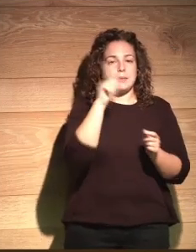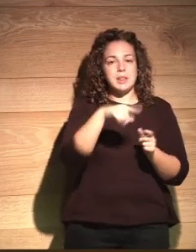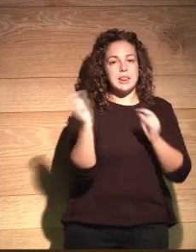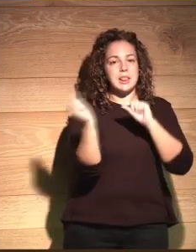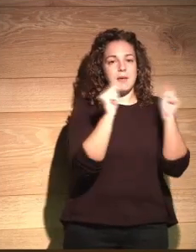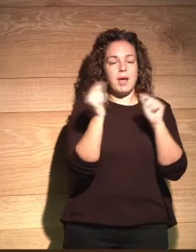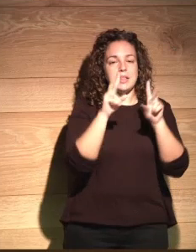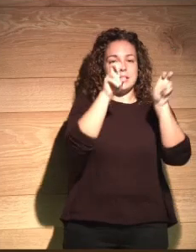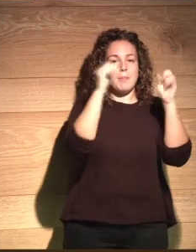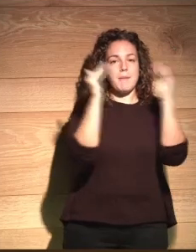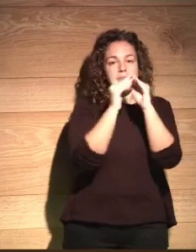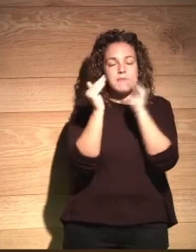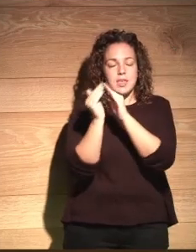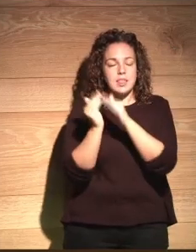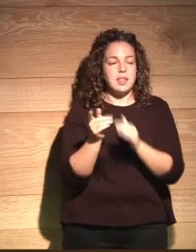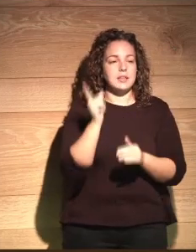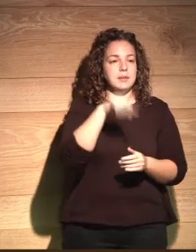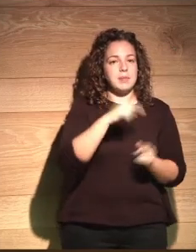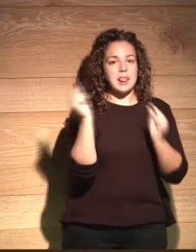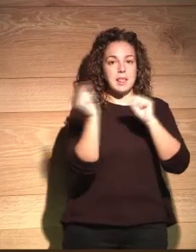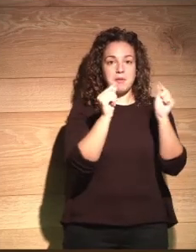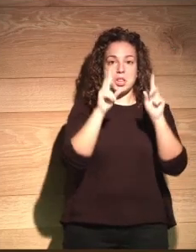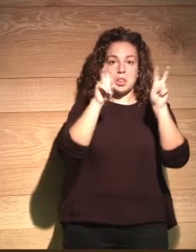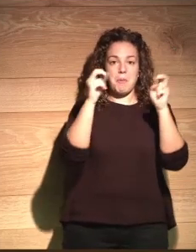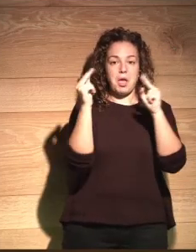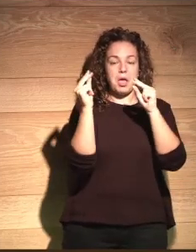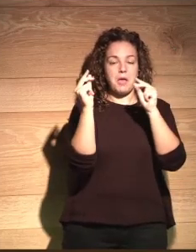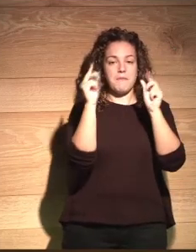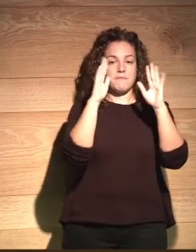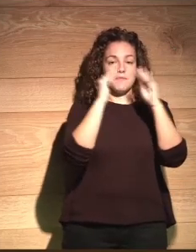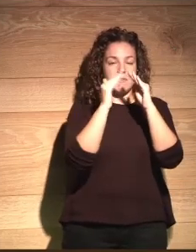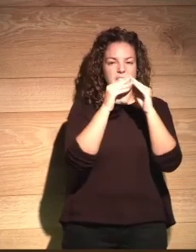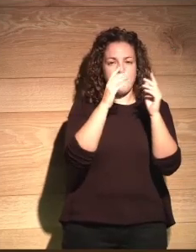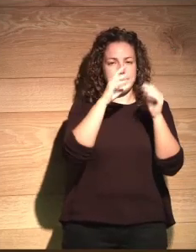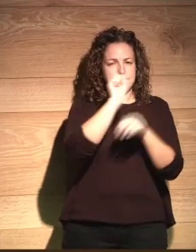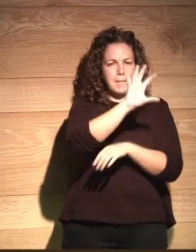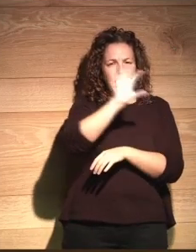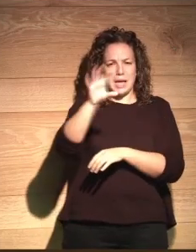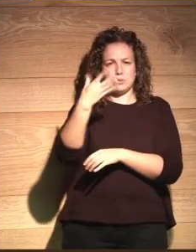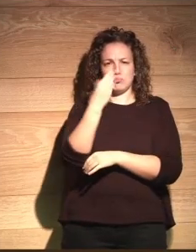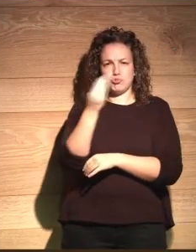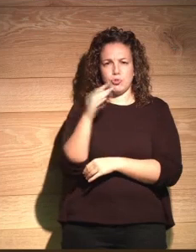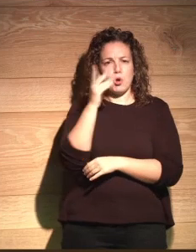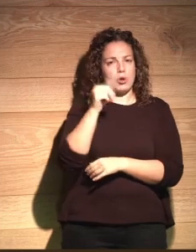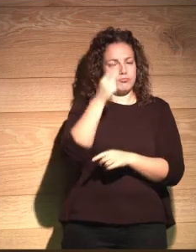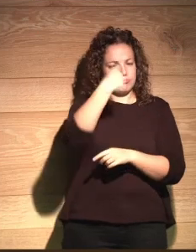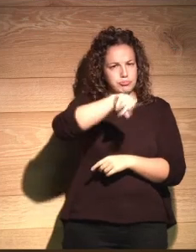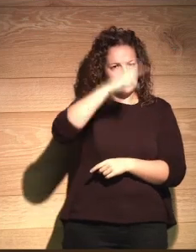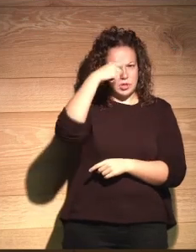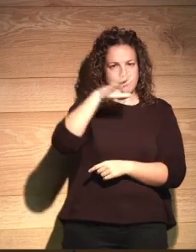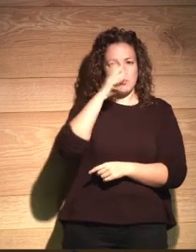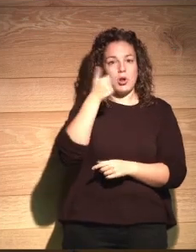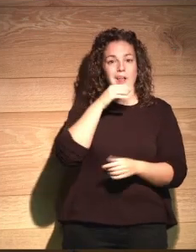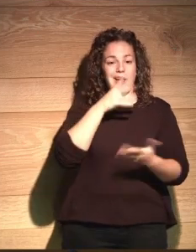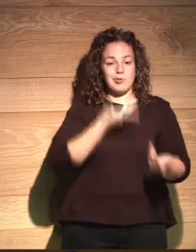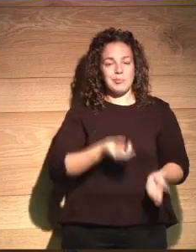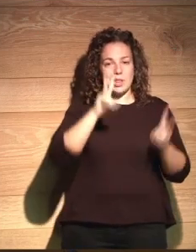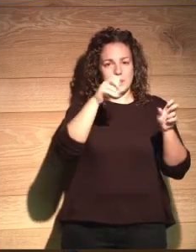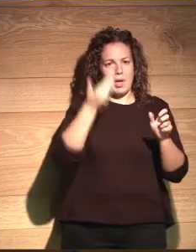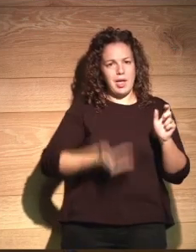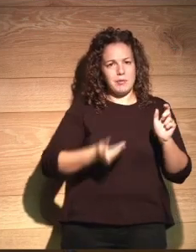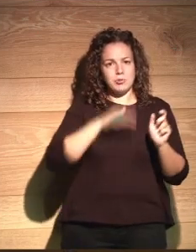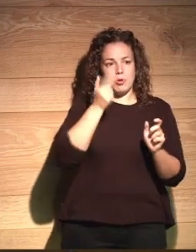there was a whole debate on housing. There are debates on housing in many countries. You know that. You know